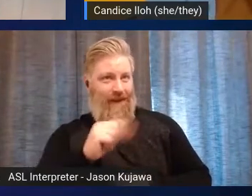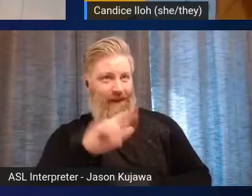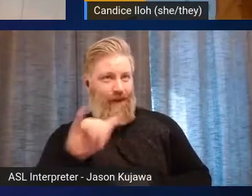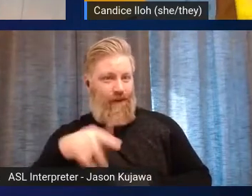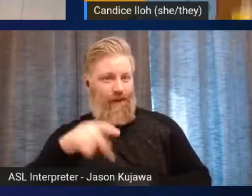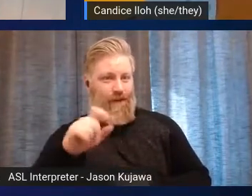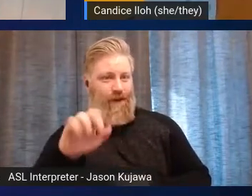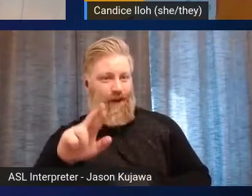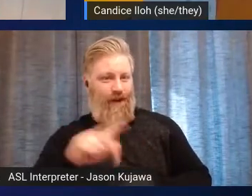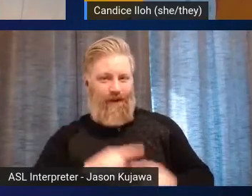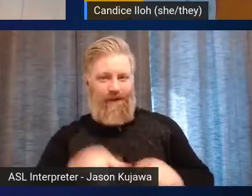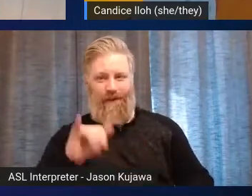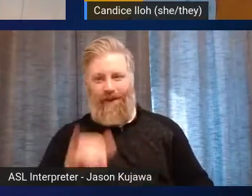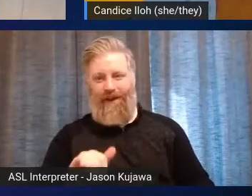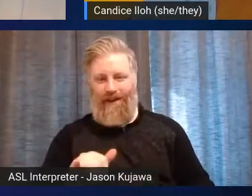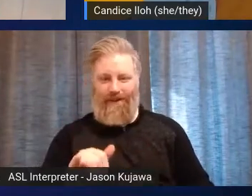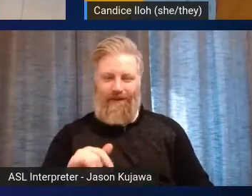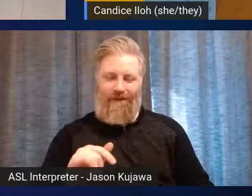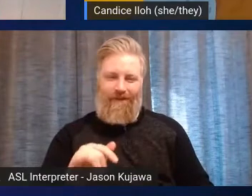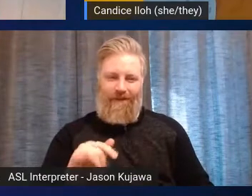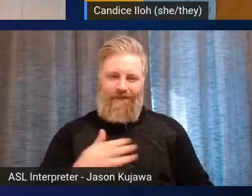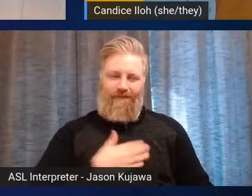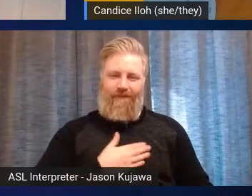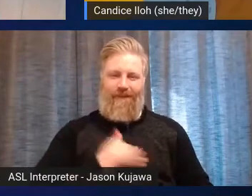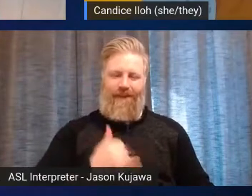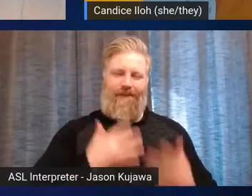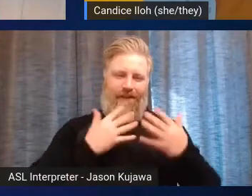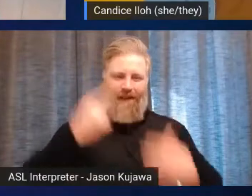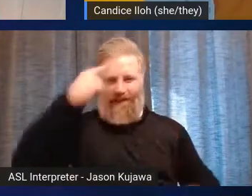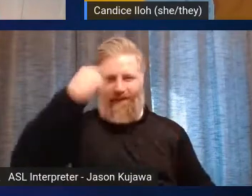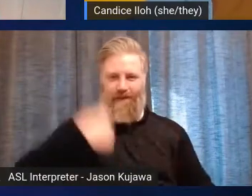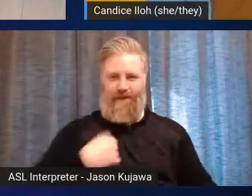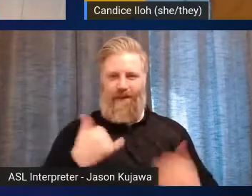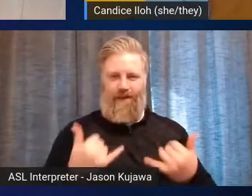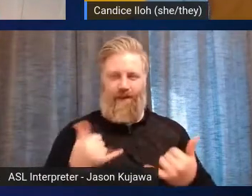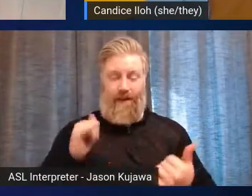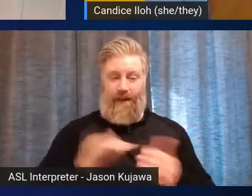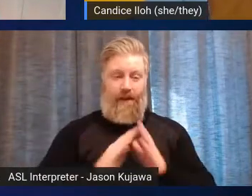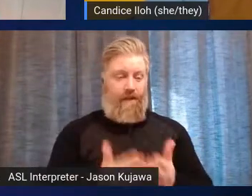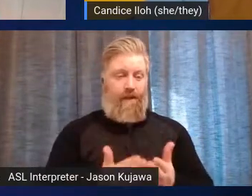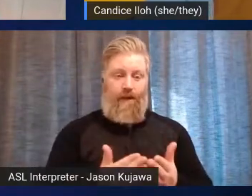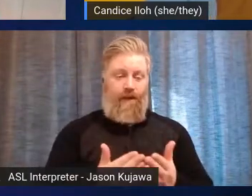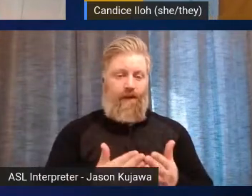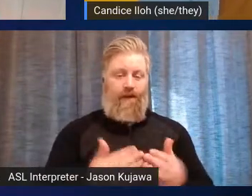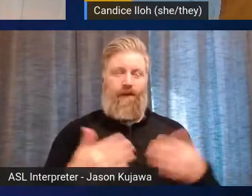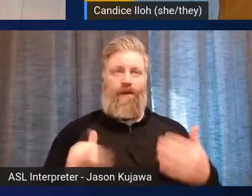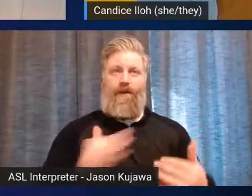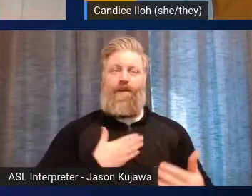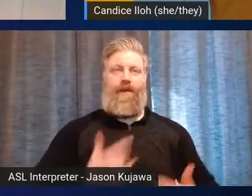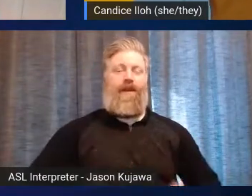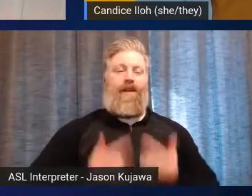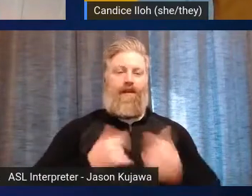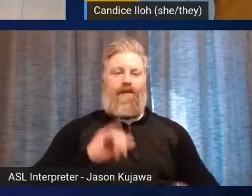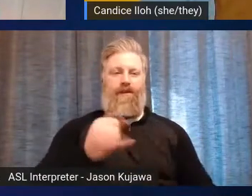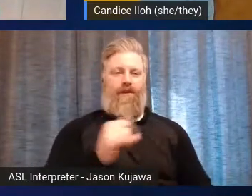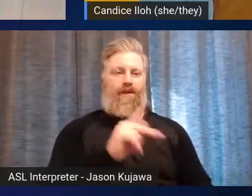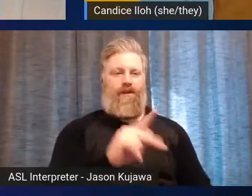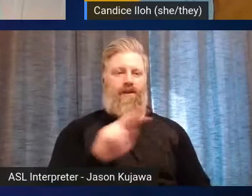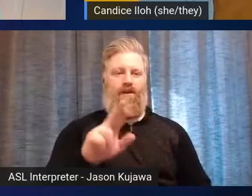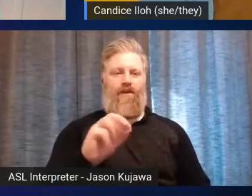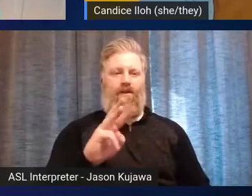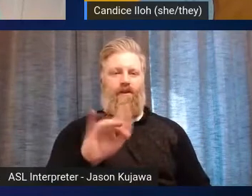Potter. And it's sad for me right now because, I mean, that book and those series were my entire life, really. And J.K. Rowling has turned out to